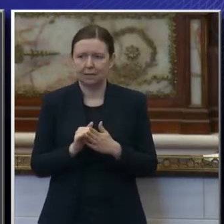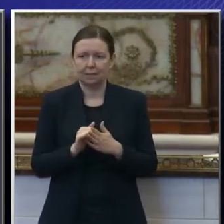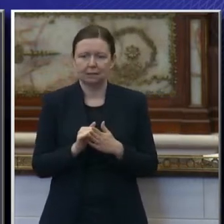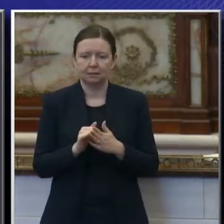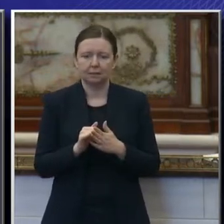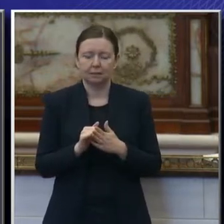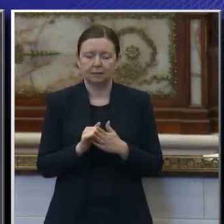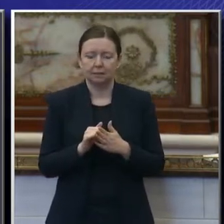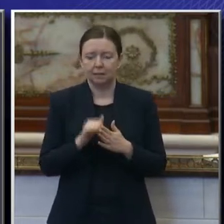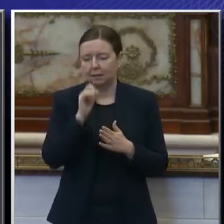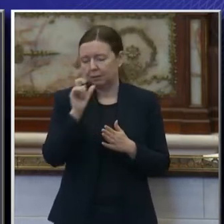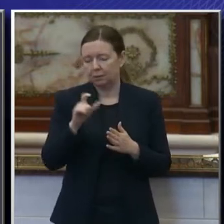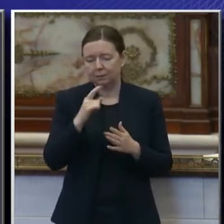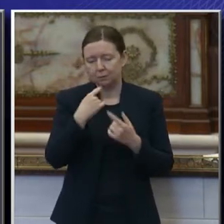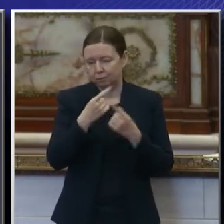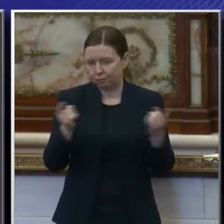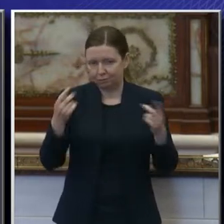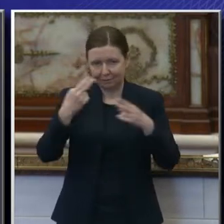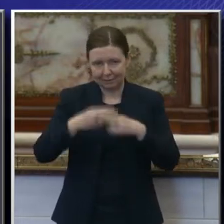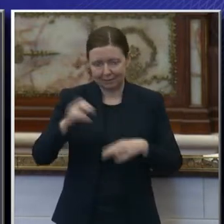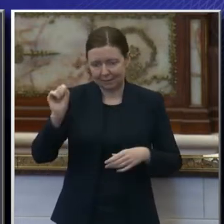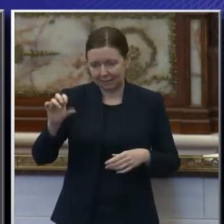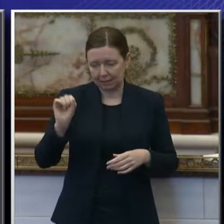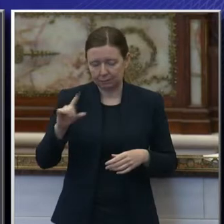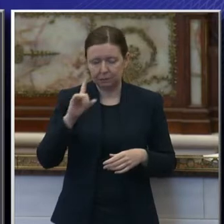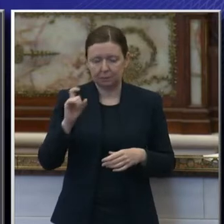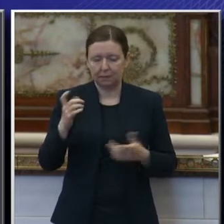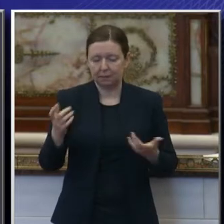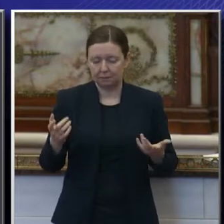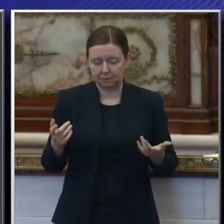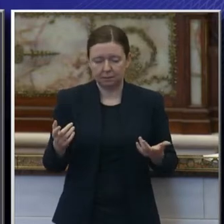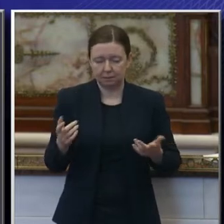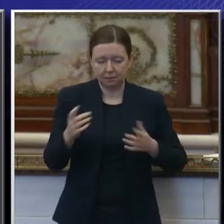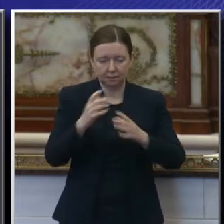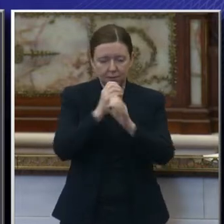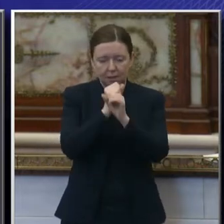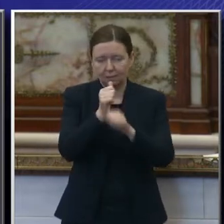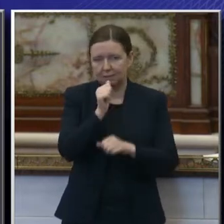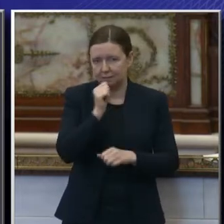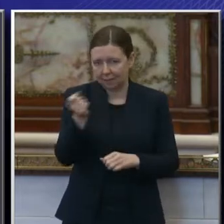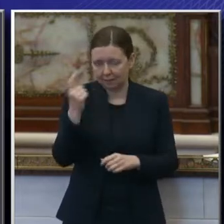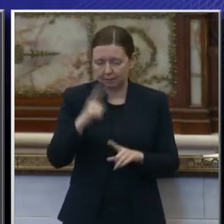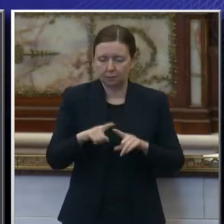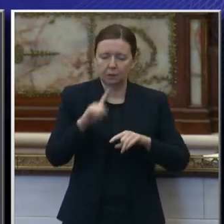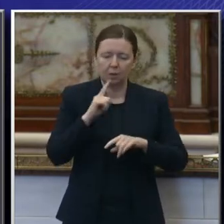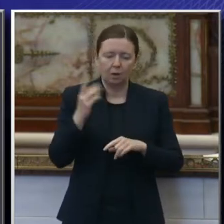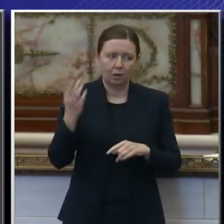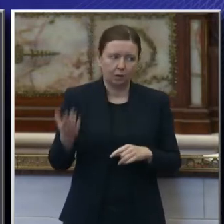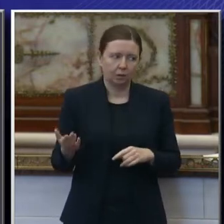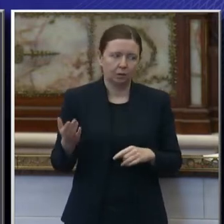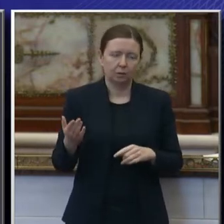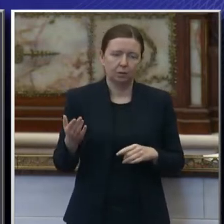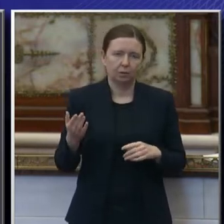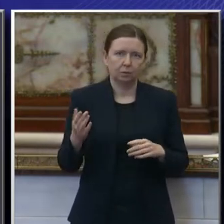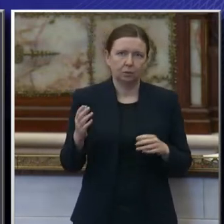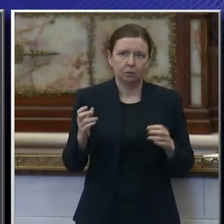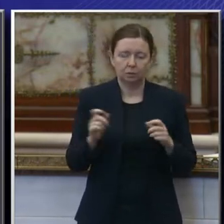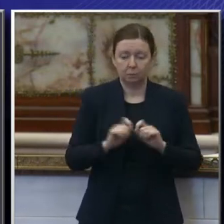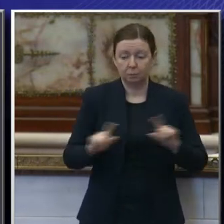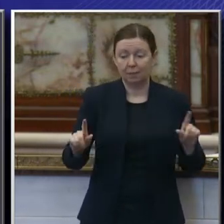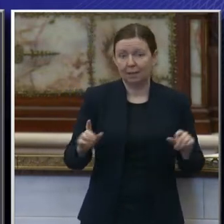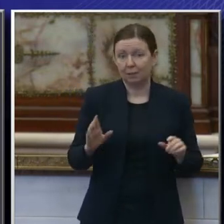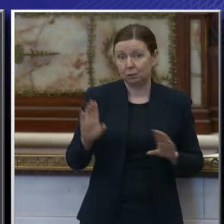and I don't need you to disclose it because of you know, confidentiality, but are you going to be putting out to